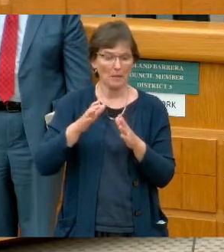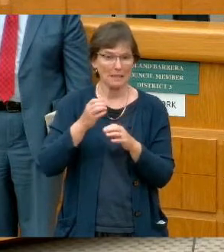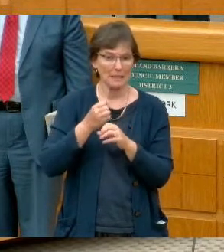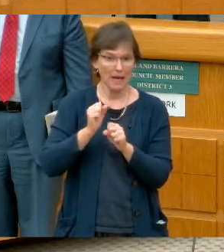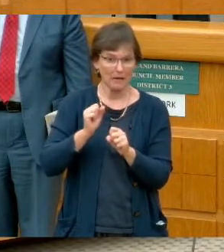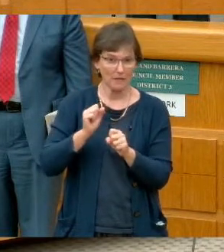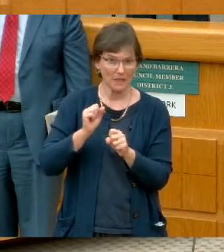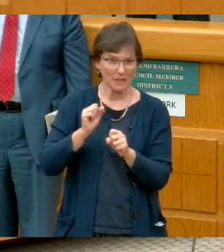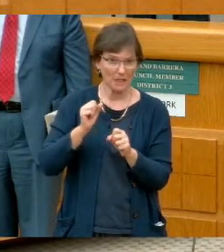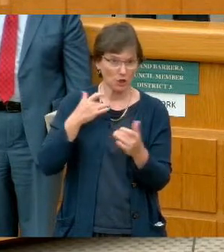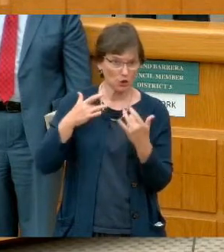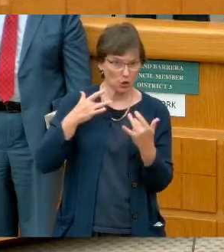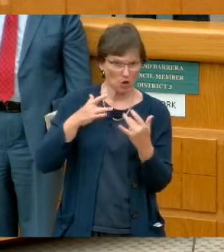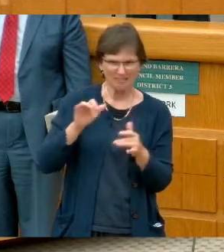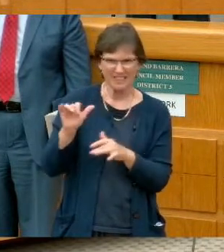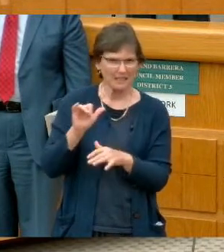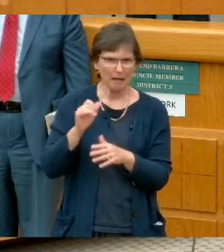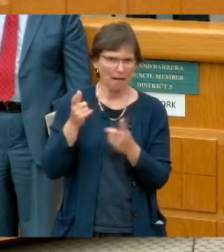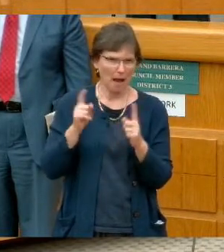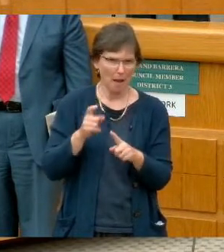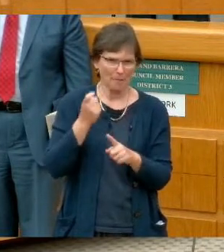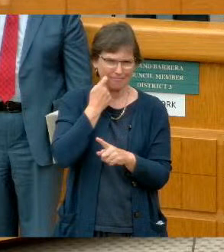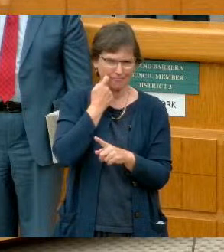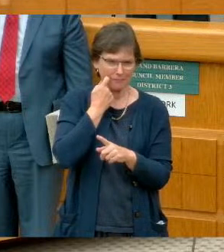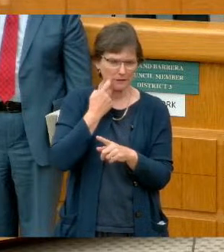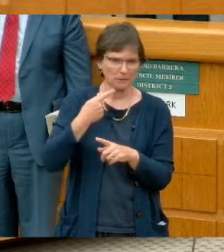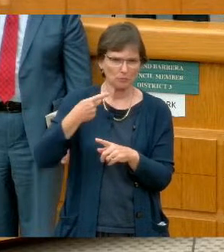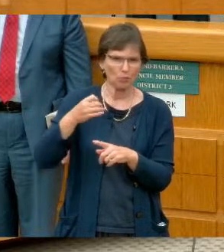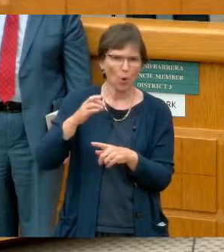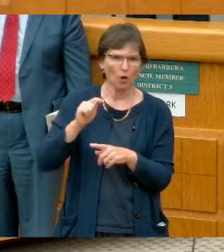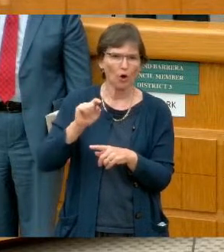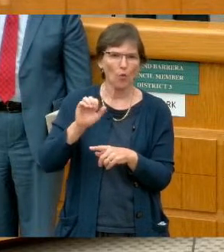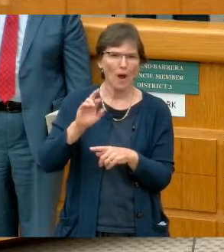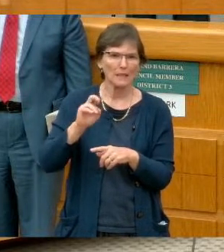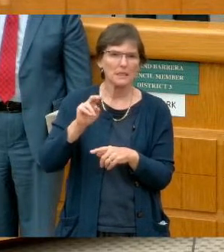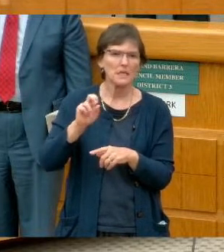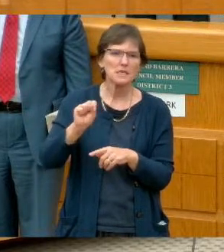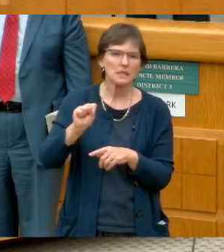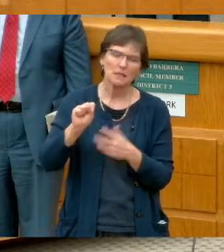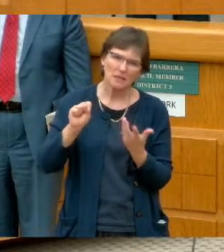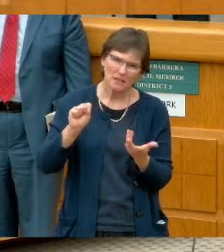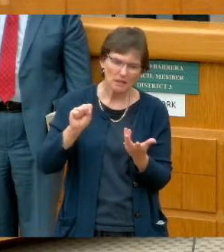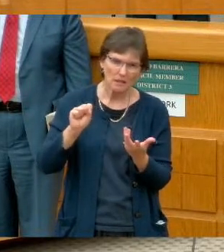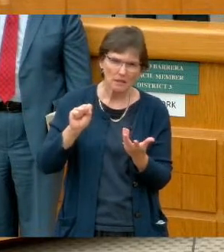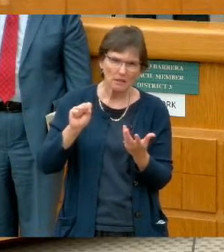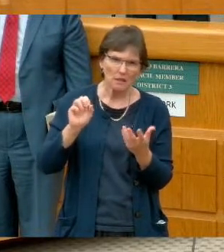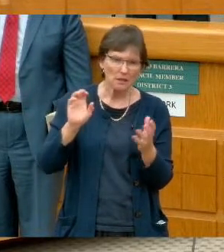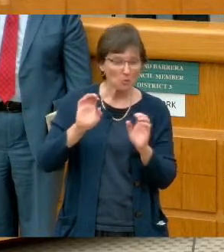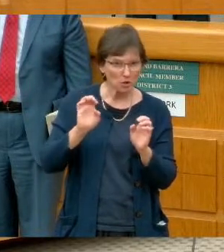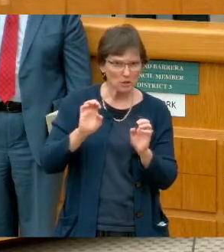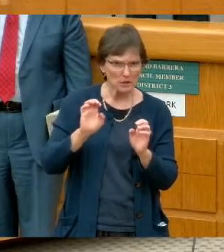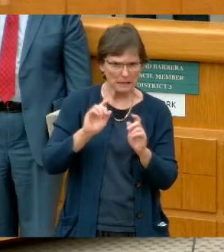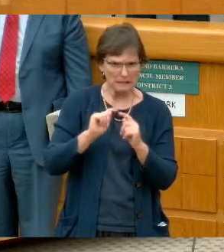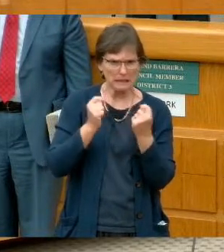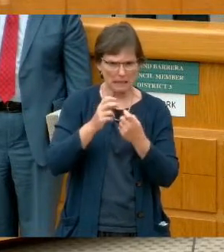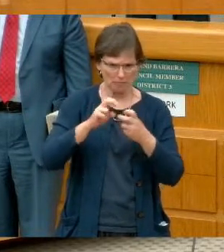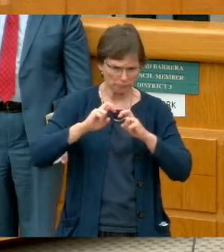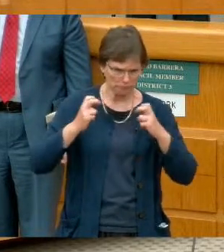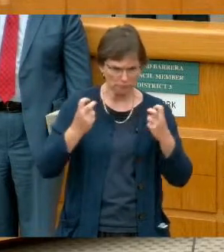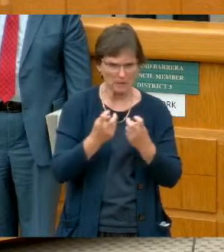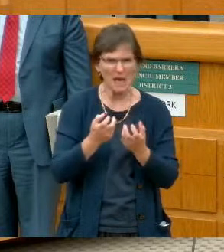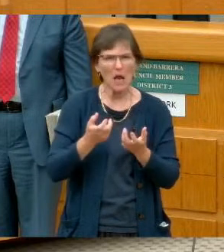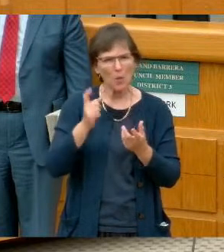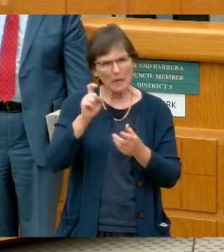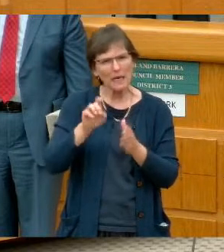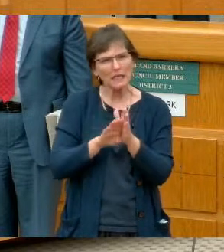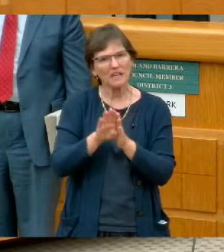safety concern, like there occurred this weekend in Port Aransas, we've sat down with the emergency management team there and